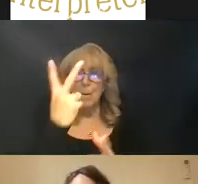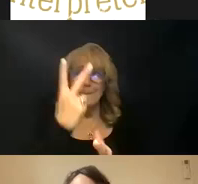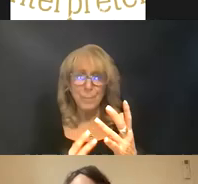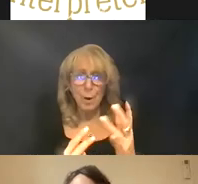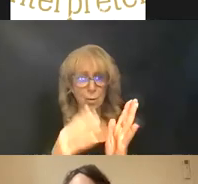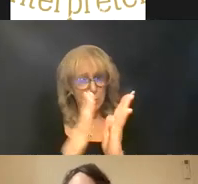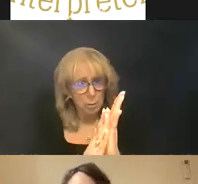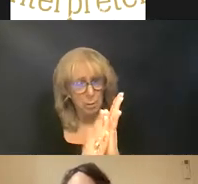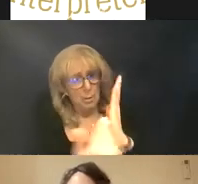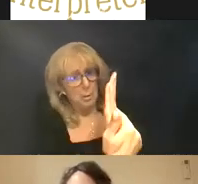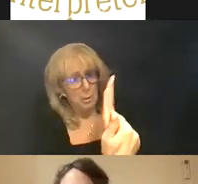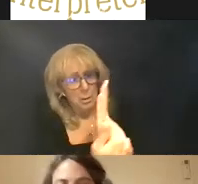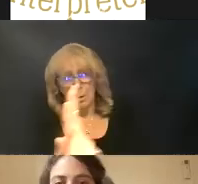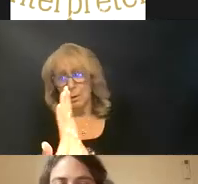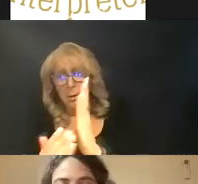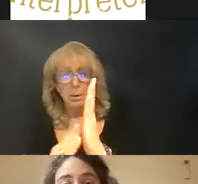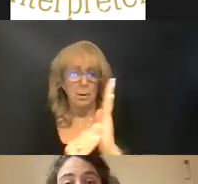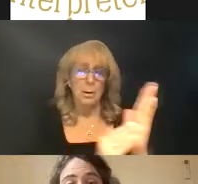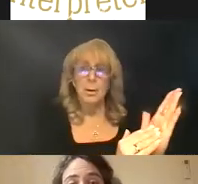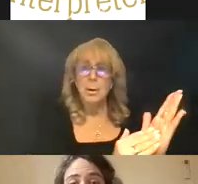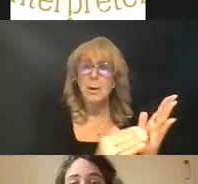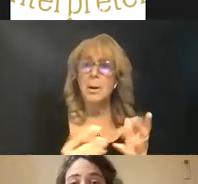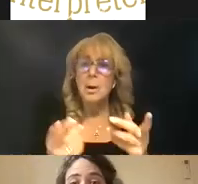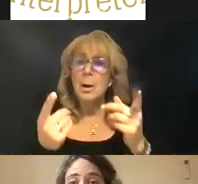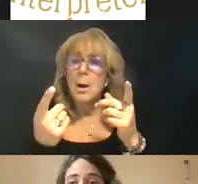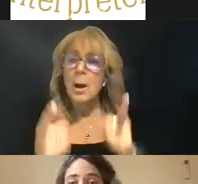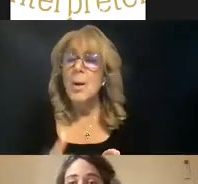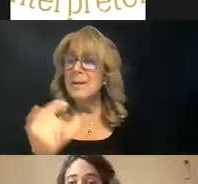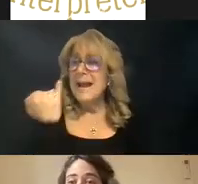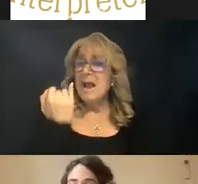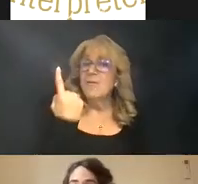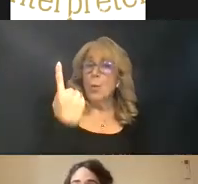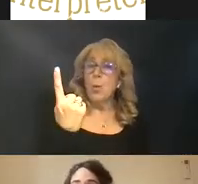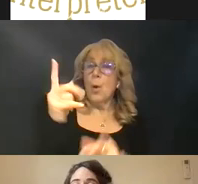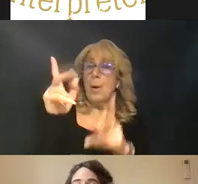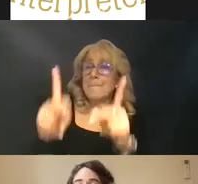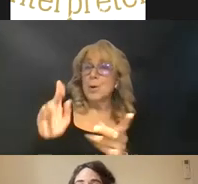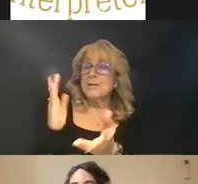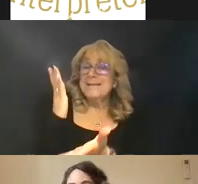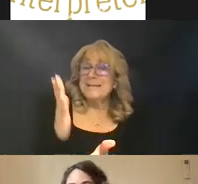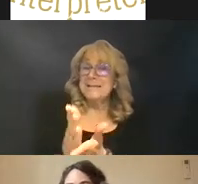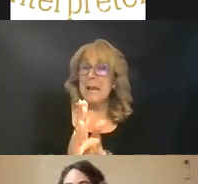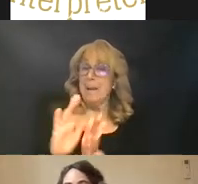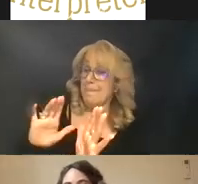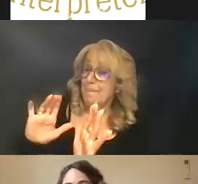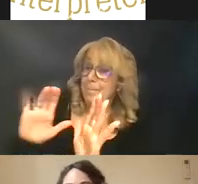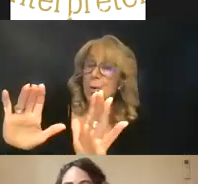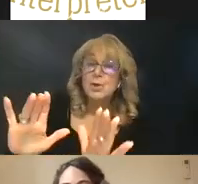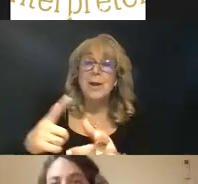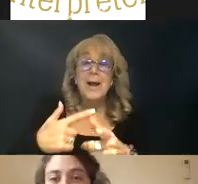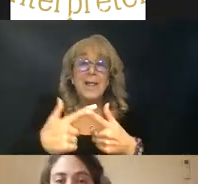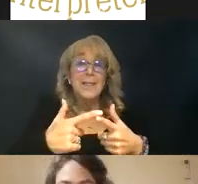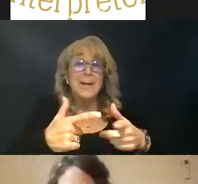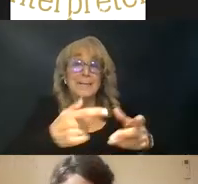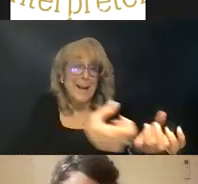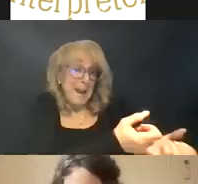one stops to push? Well, as you can see here, if one person stops pushing, well, the cabinet just moved.